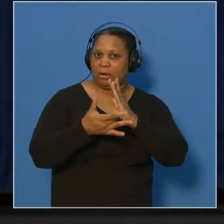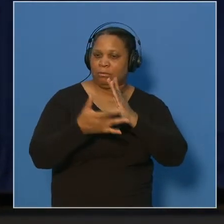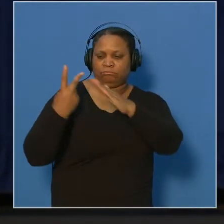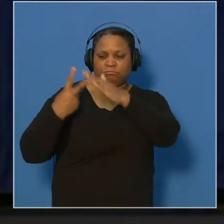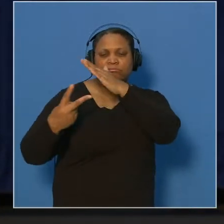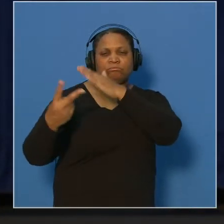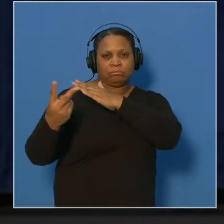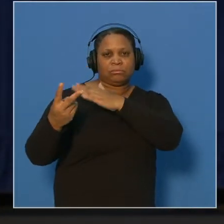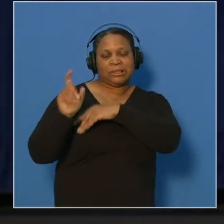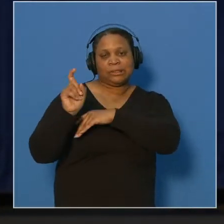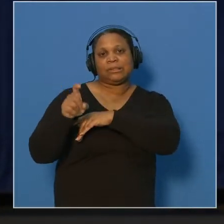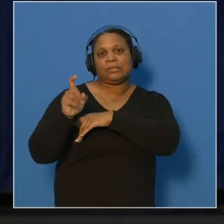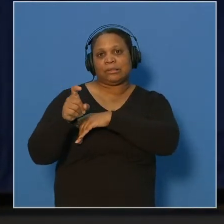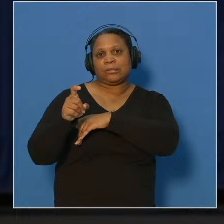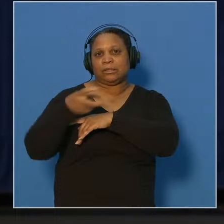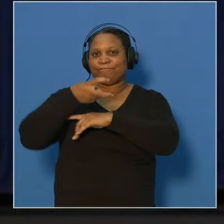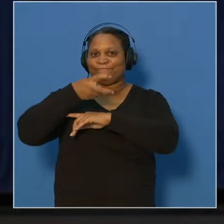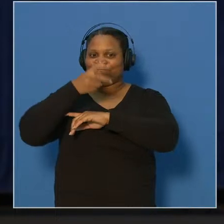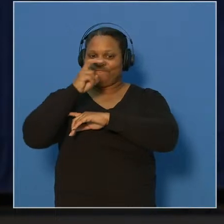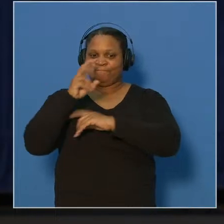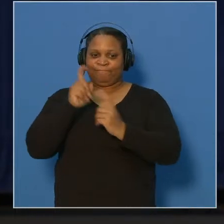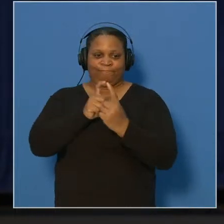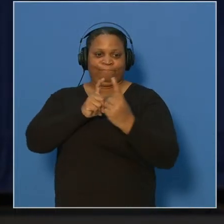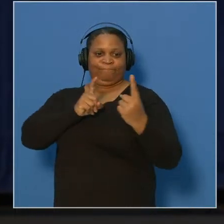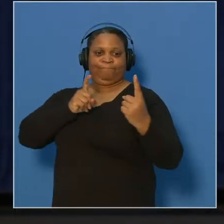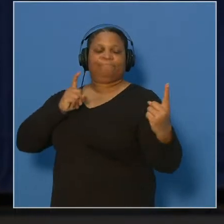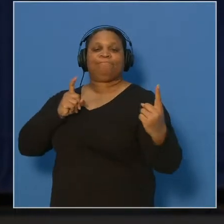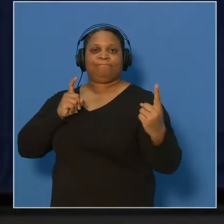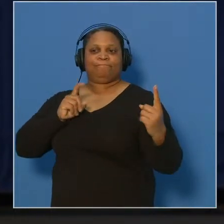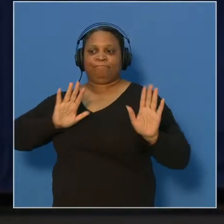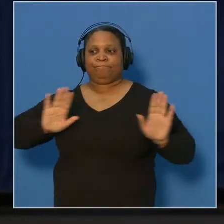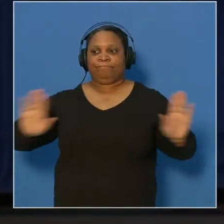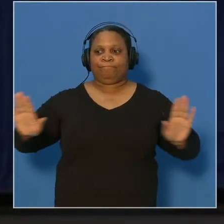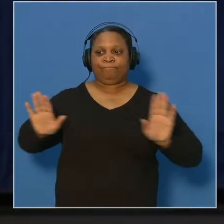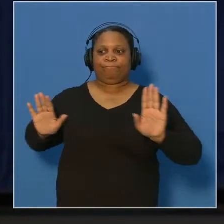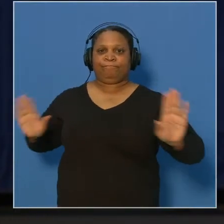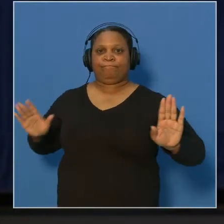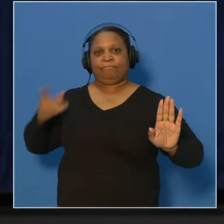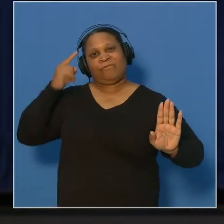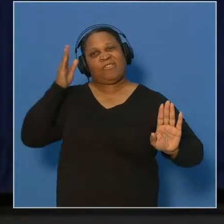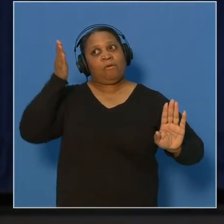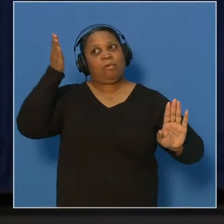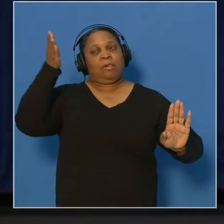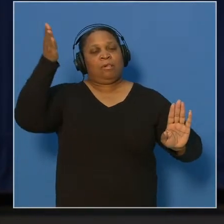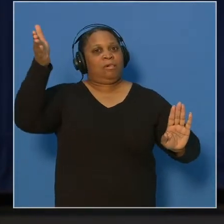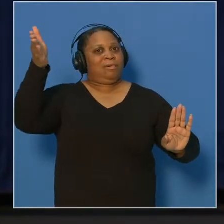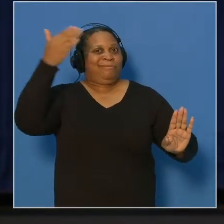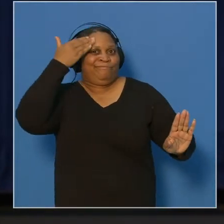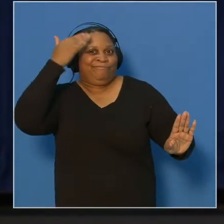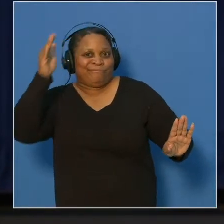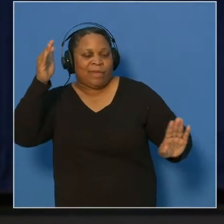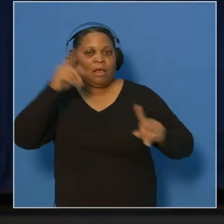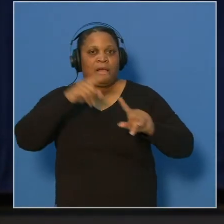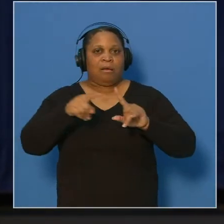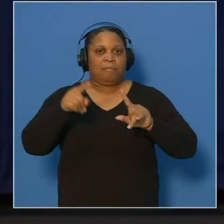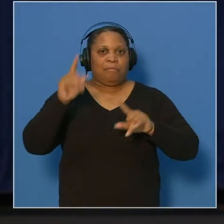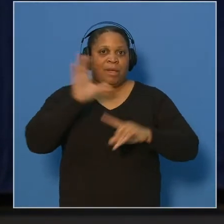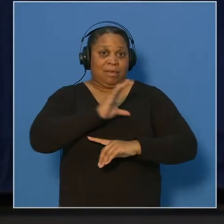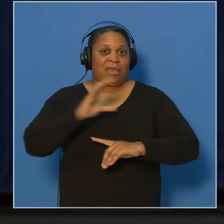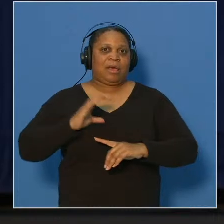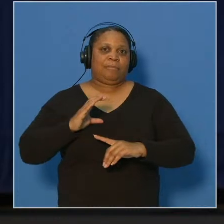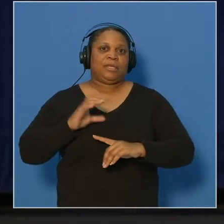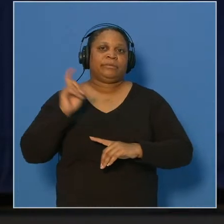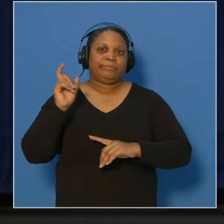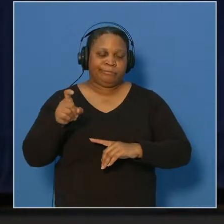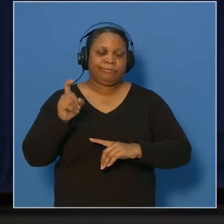predicts that we will need to have strict social distancing for the foreseeable future. So the Cabinet has resolved that we must